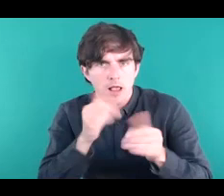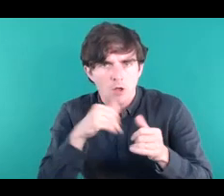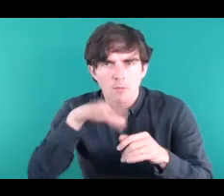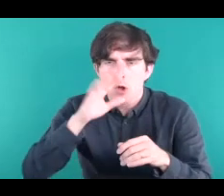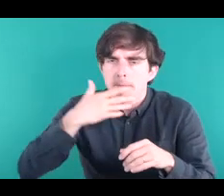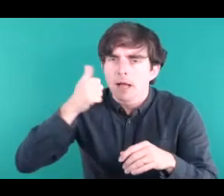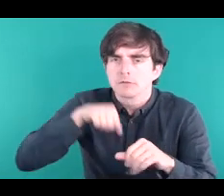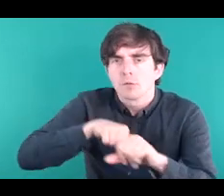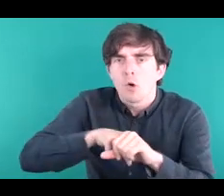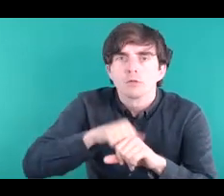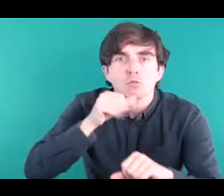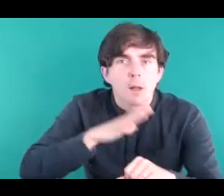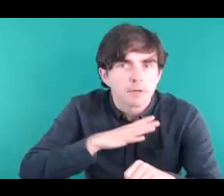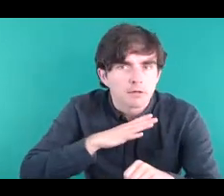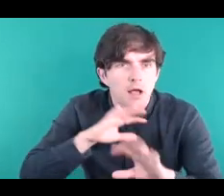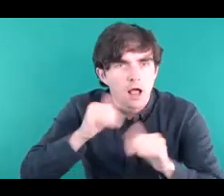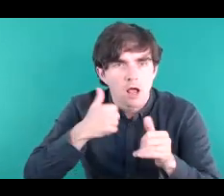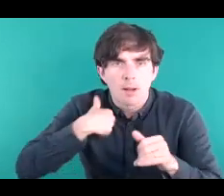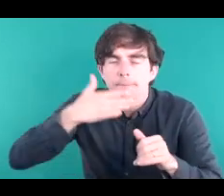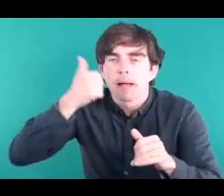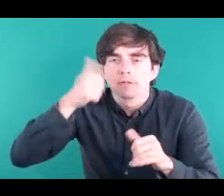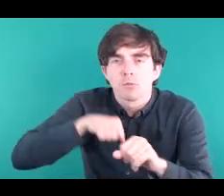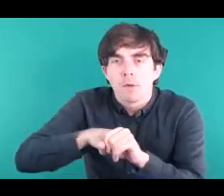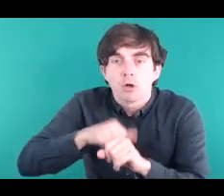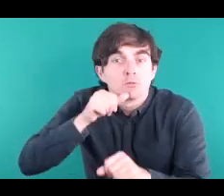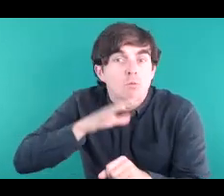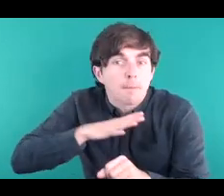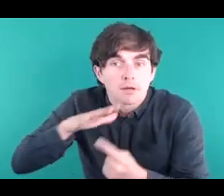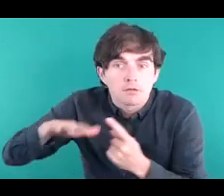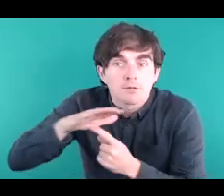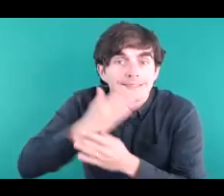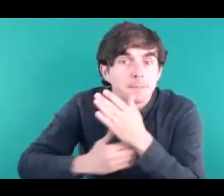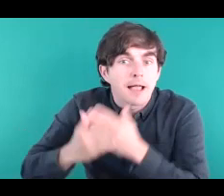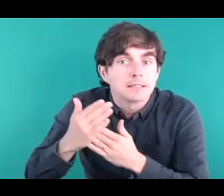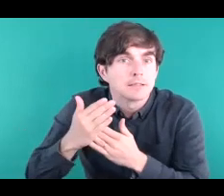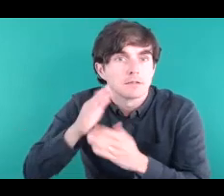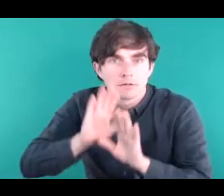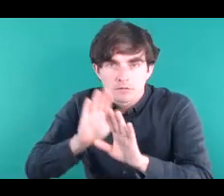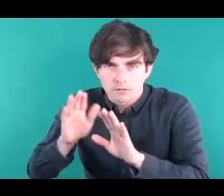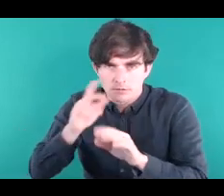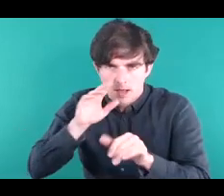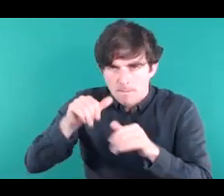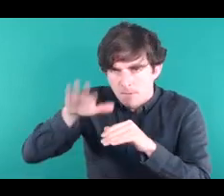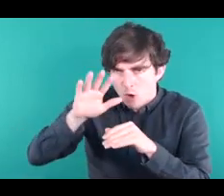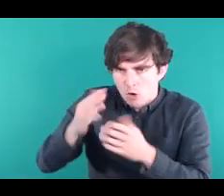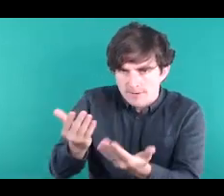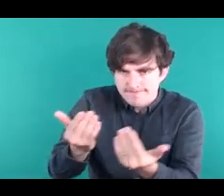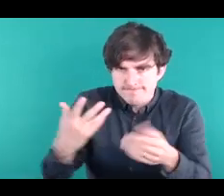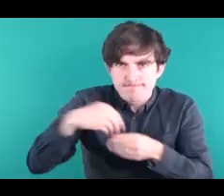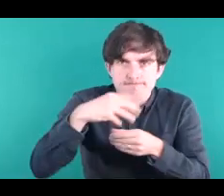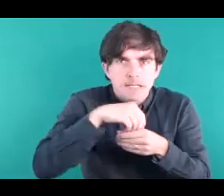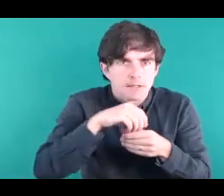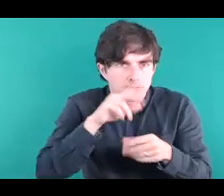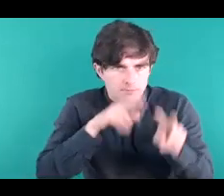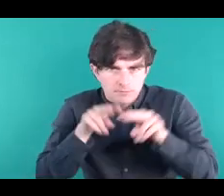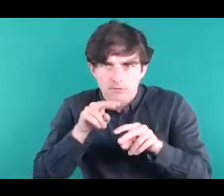process, what we've learned is that it's very easy to make the case for why people with disabilities should